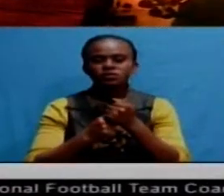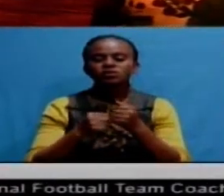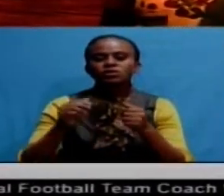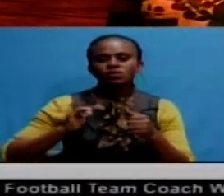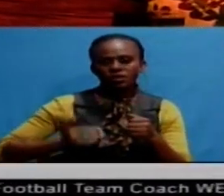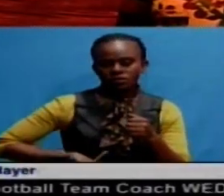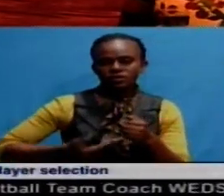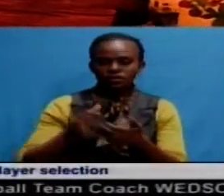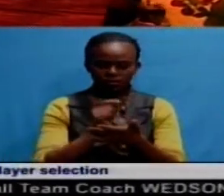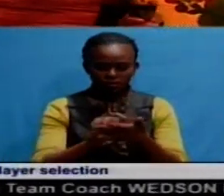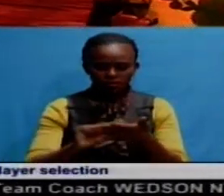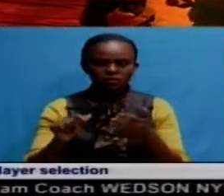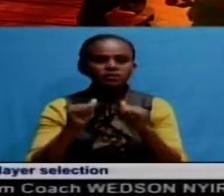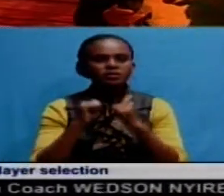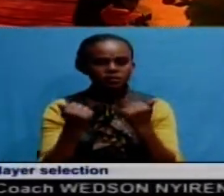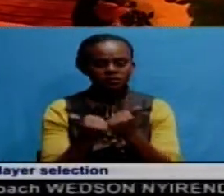Writers Association.